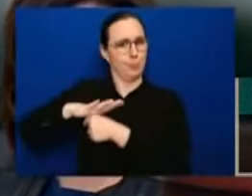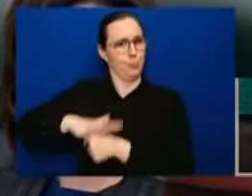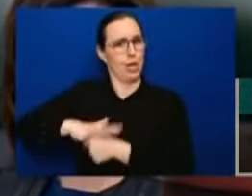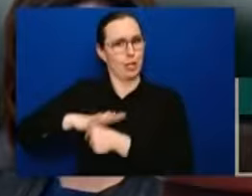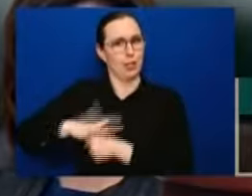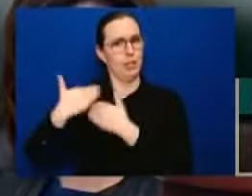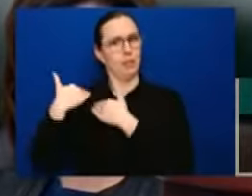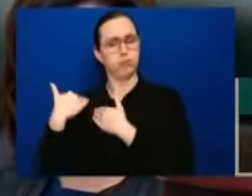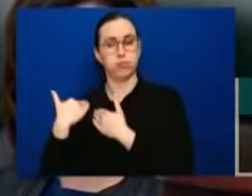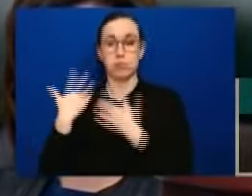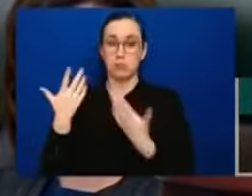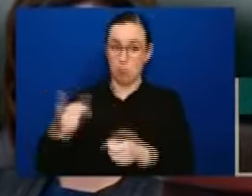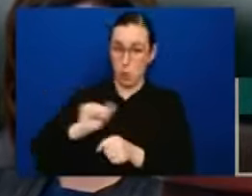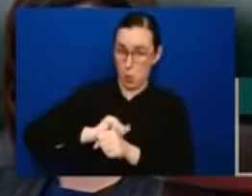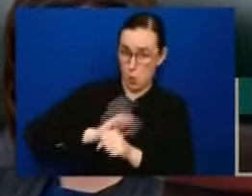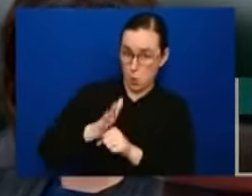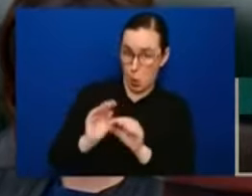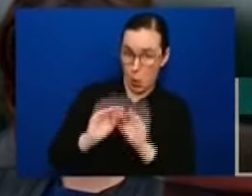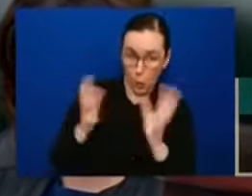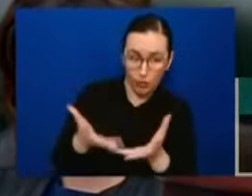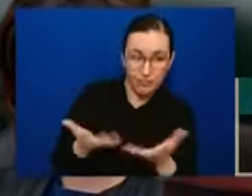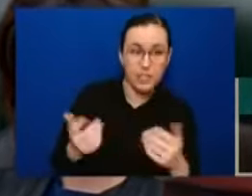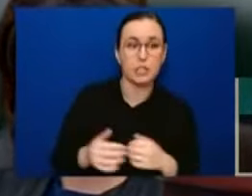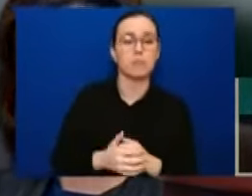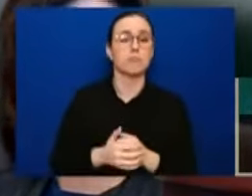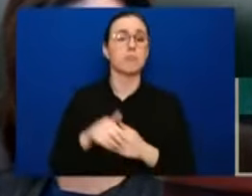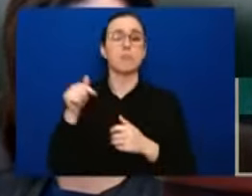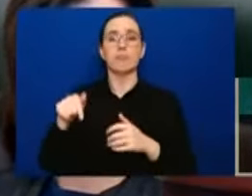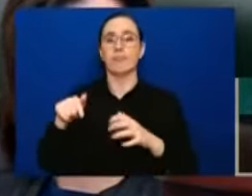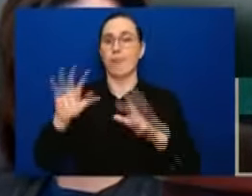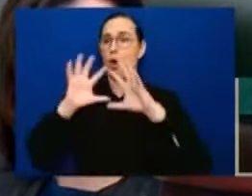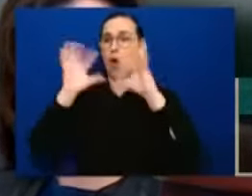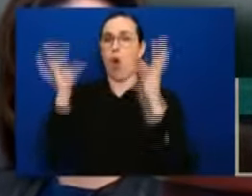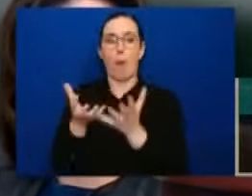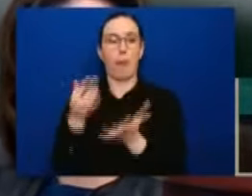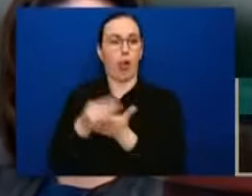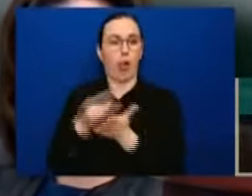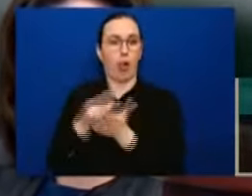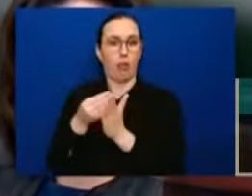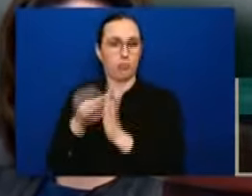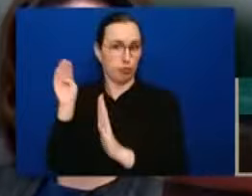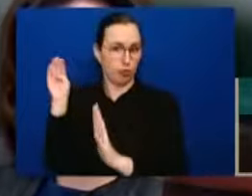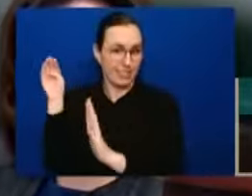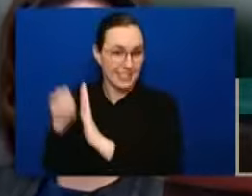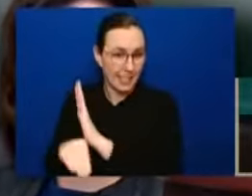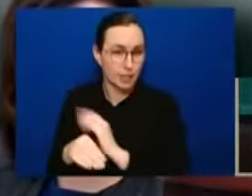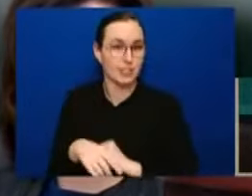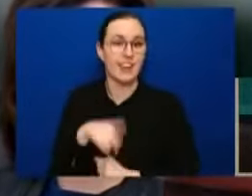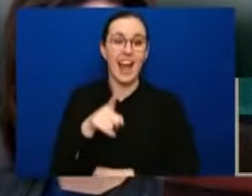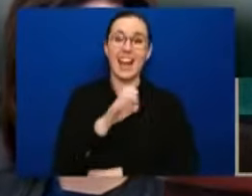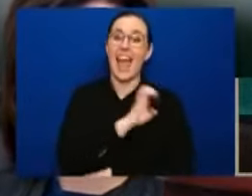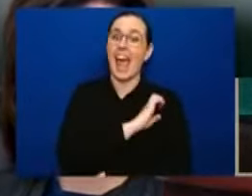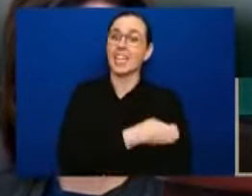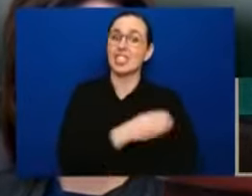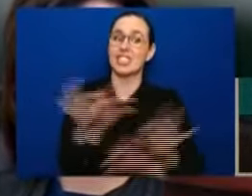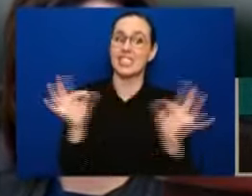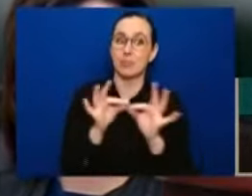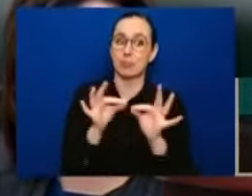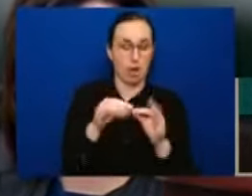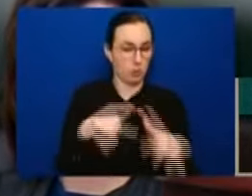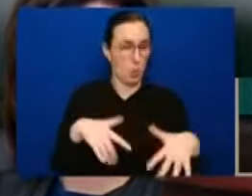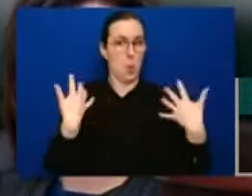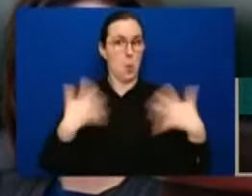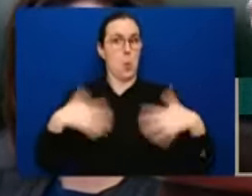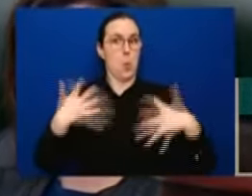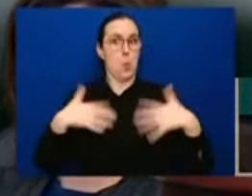price collapse overlaying a job market still struggling from the 2016 investment exodus resulted